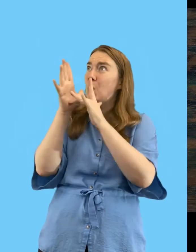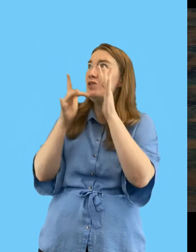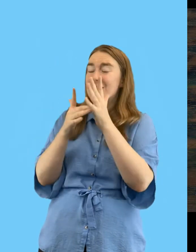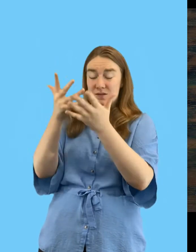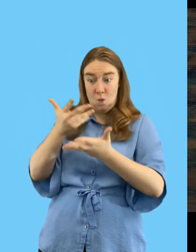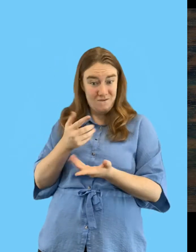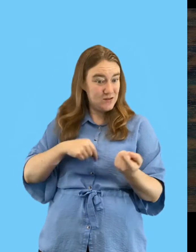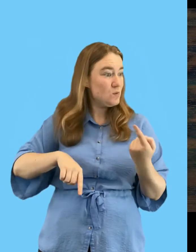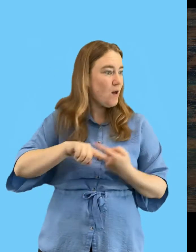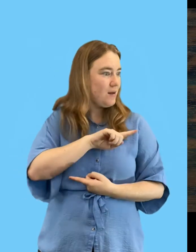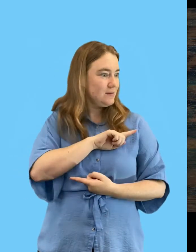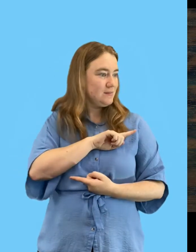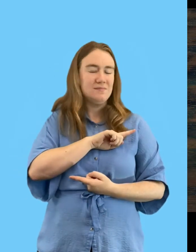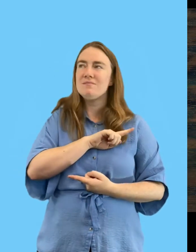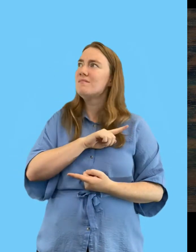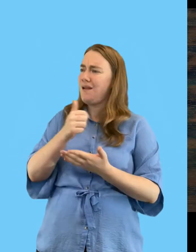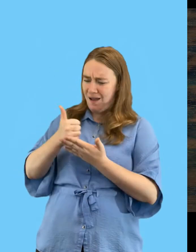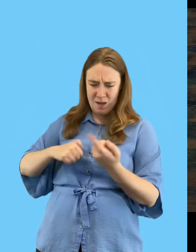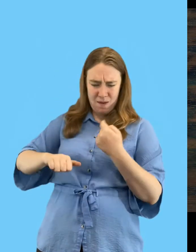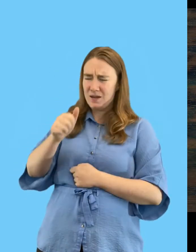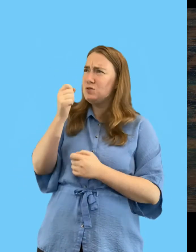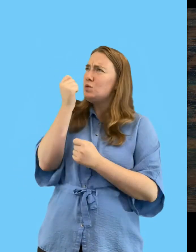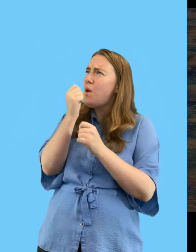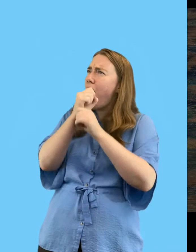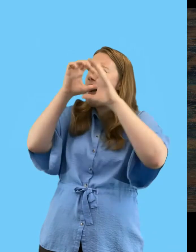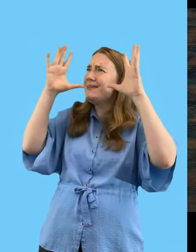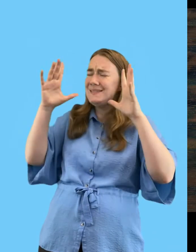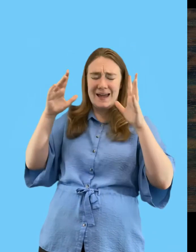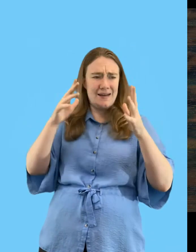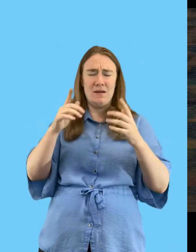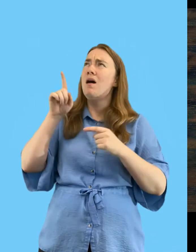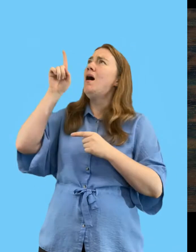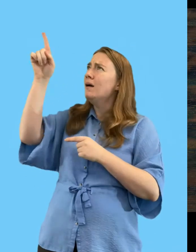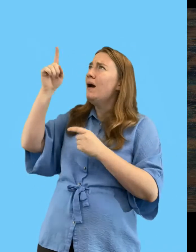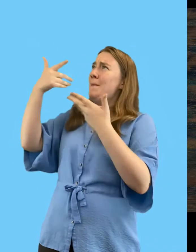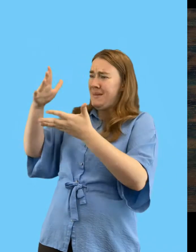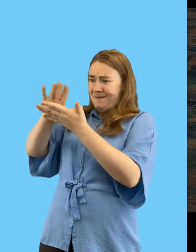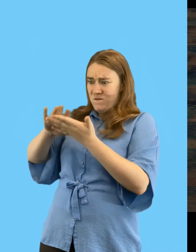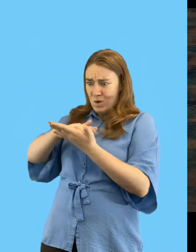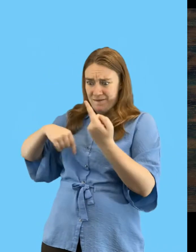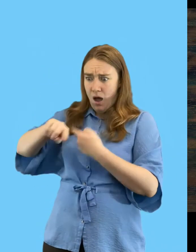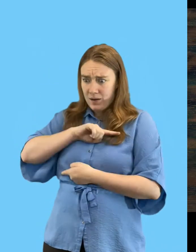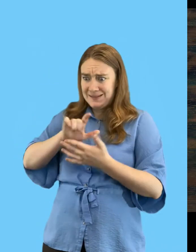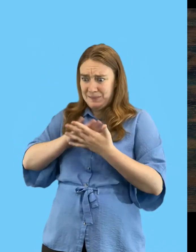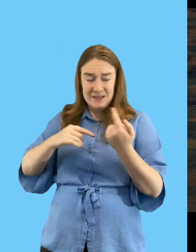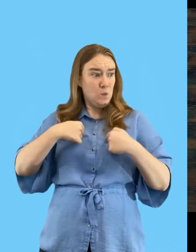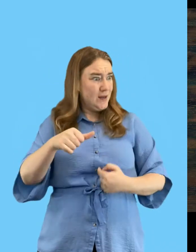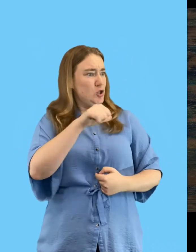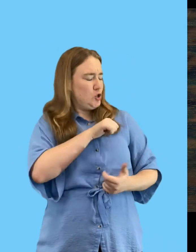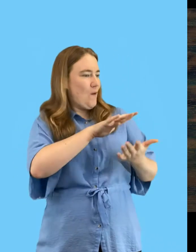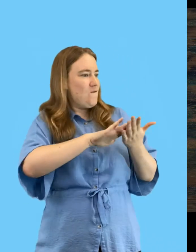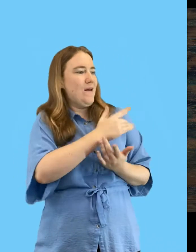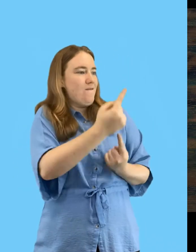us. And help us to know what it means to forgive as we have been forgiven, to forgive each other